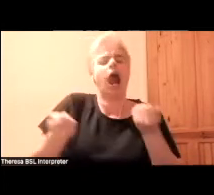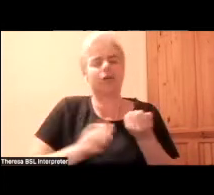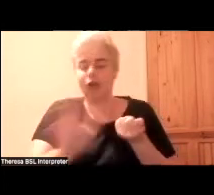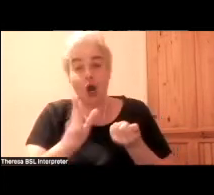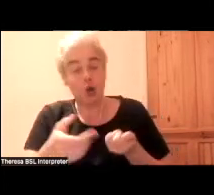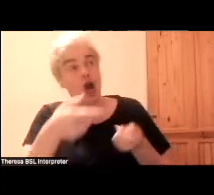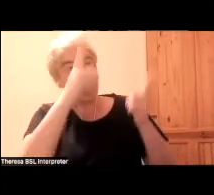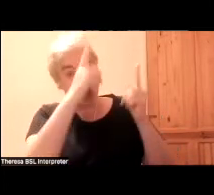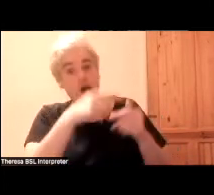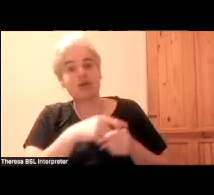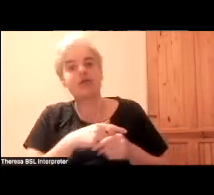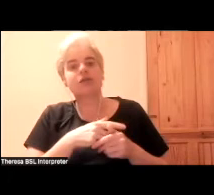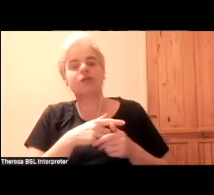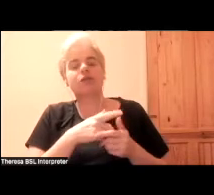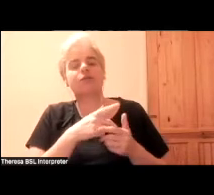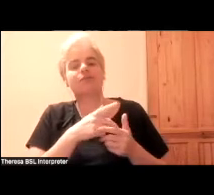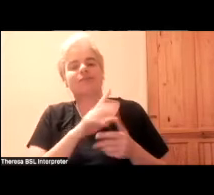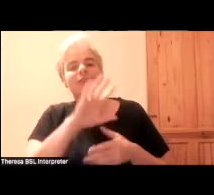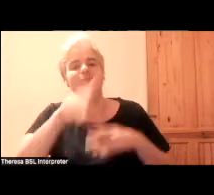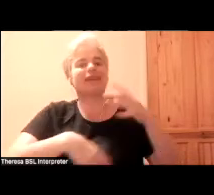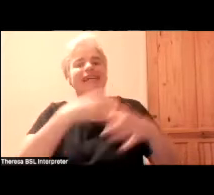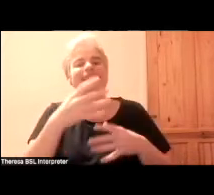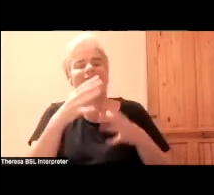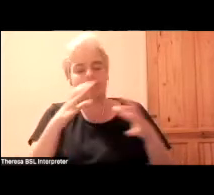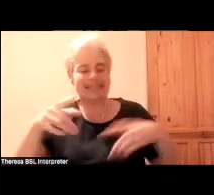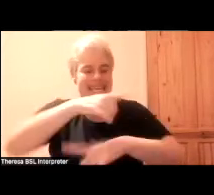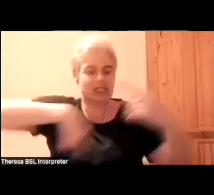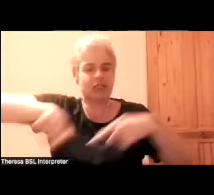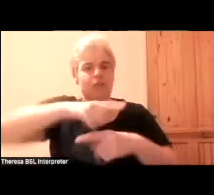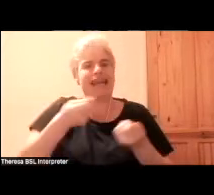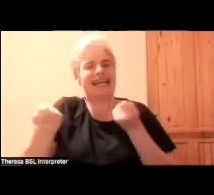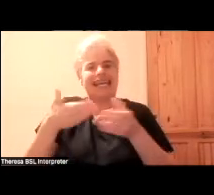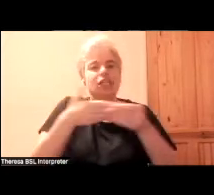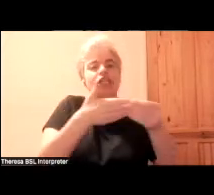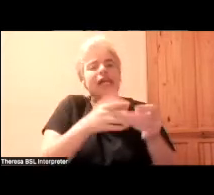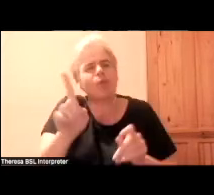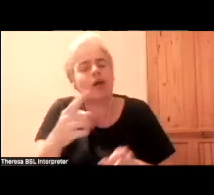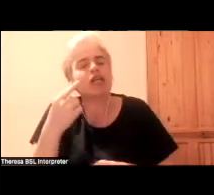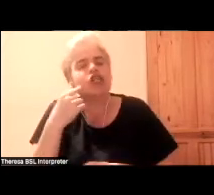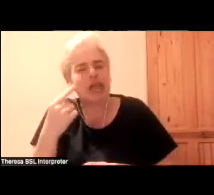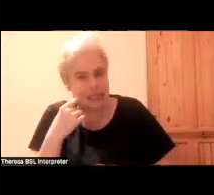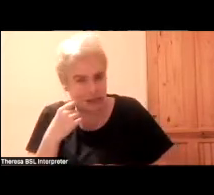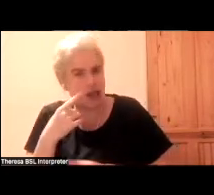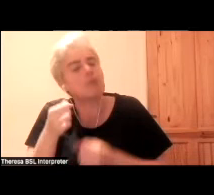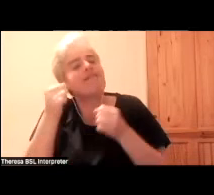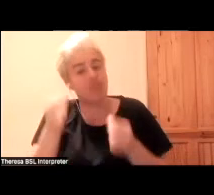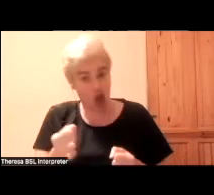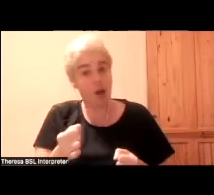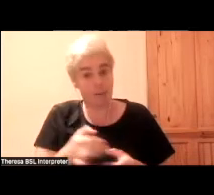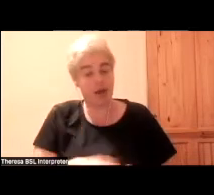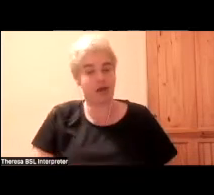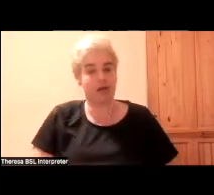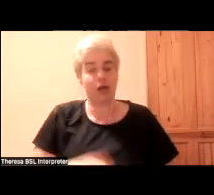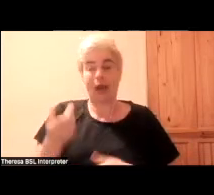God's upside down kingdom, where leadership is gentle as well as firm,